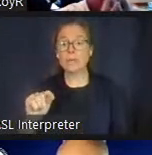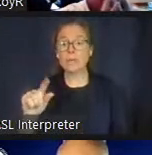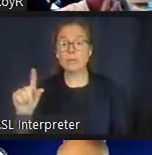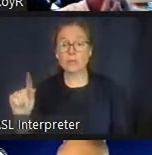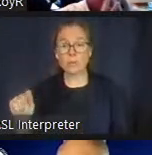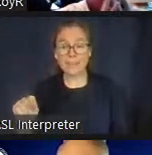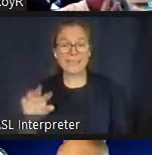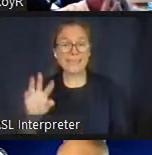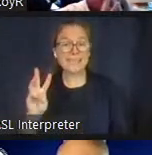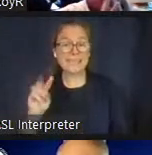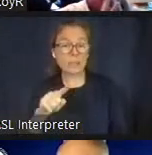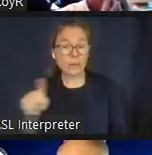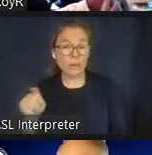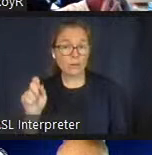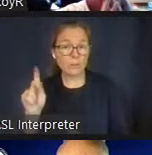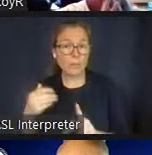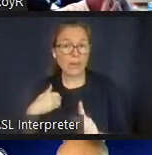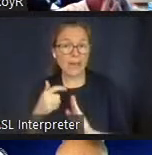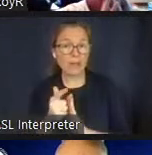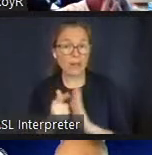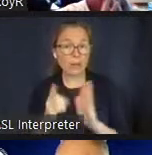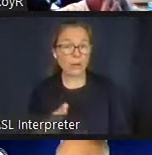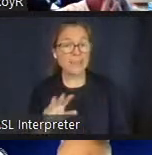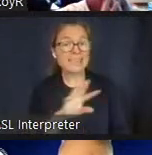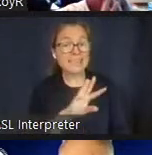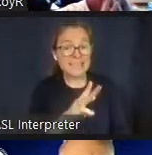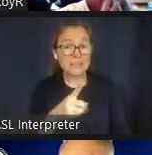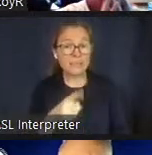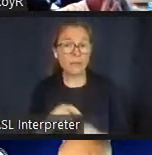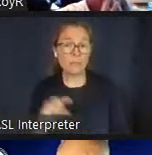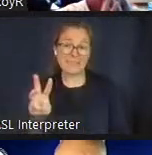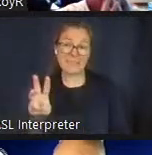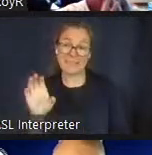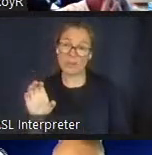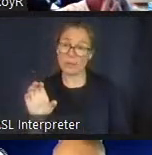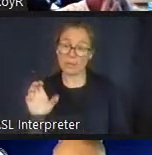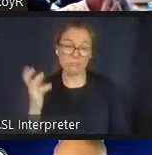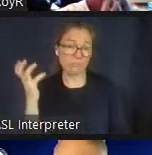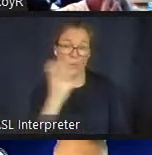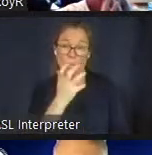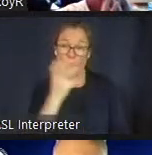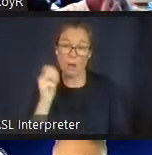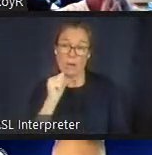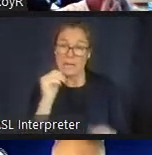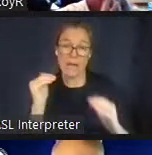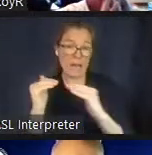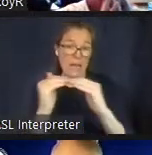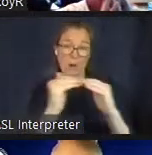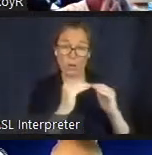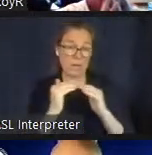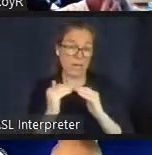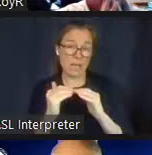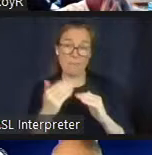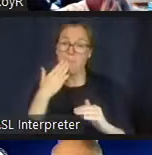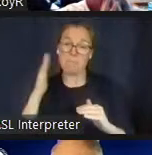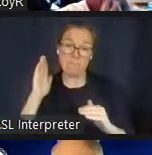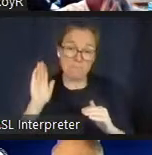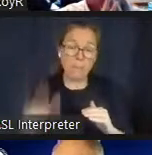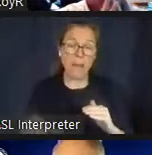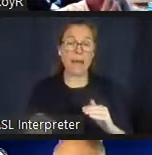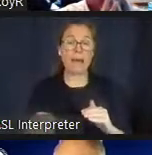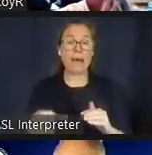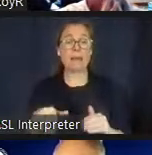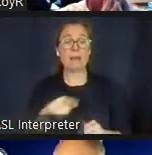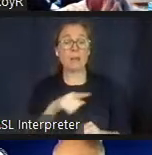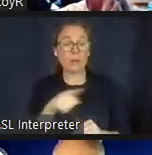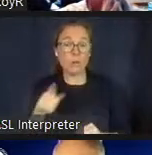had lawyers. 6 out of 600. This is a massive inequity. For those who care mostly about